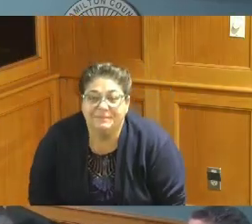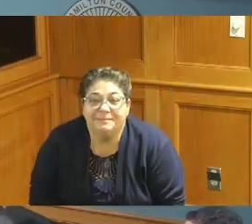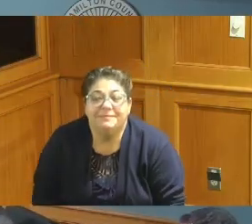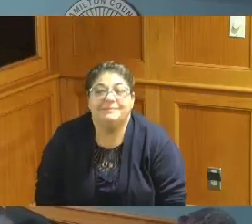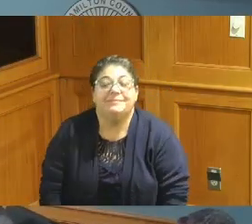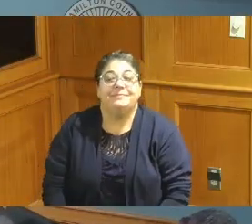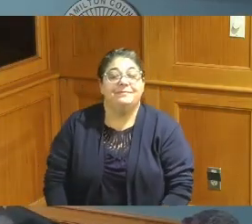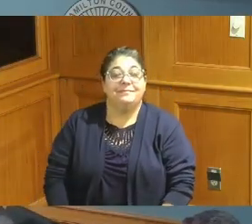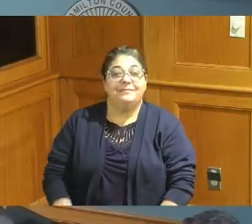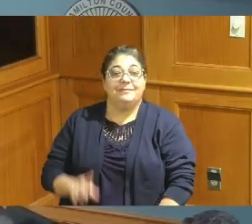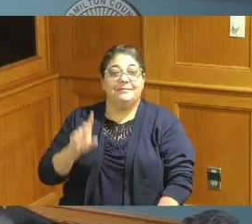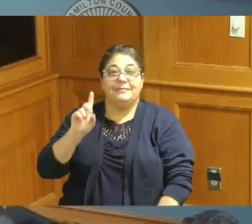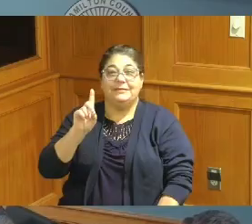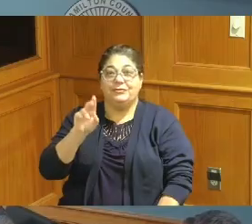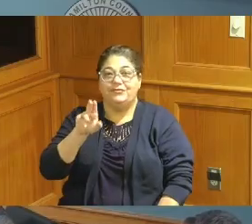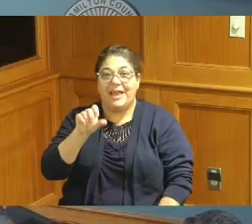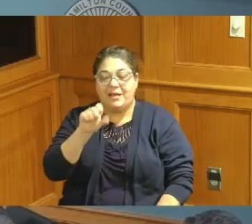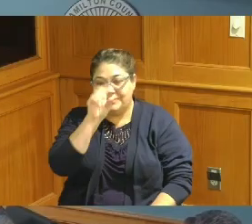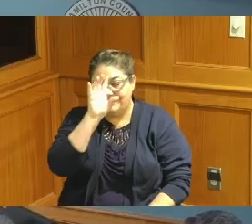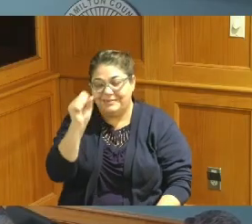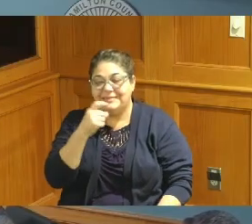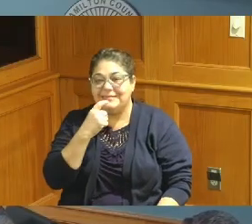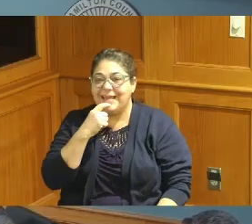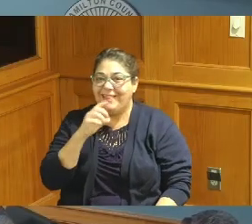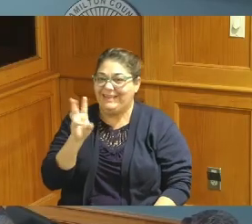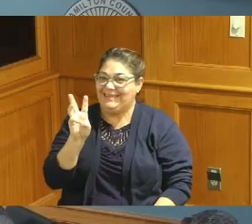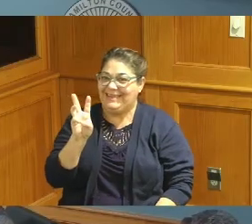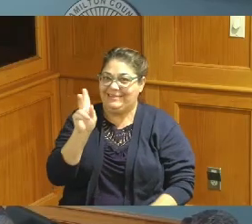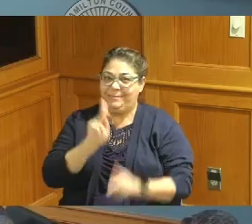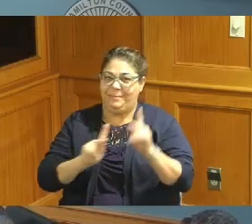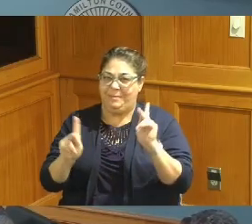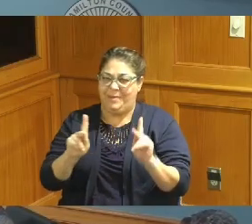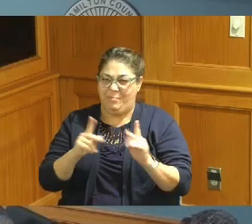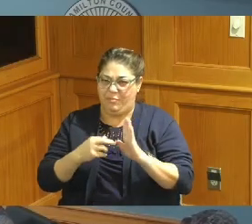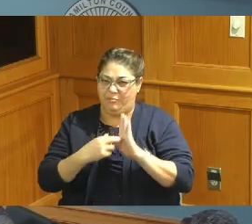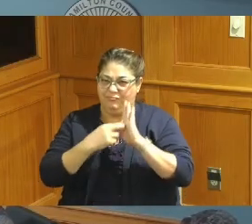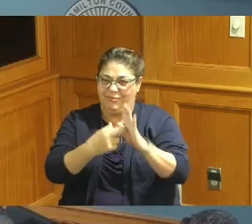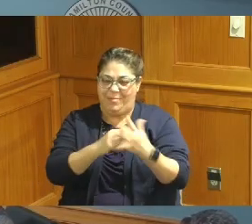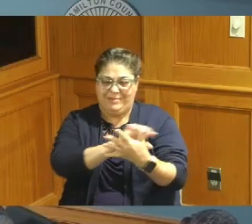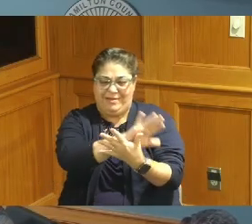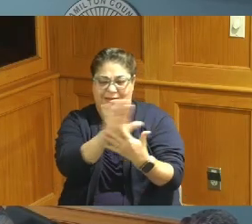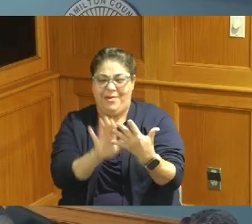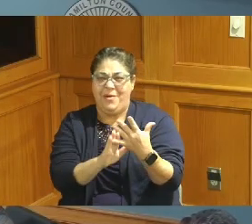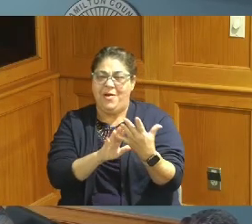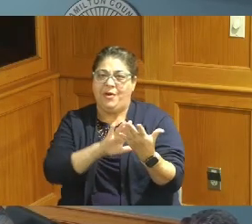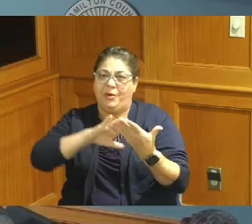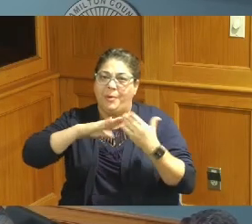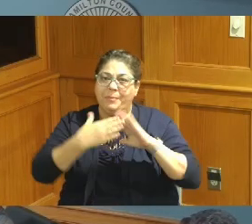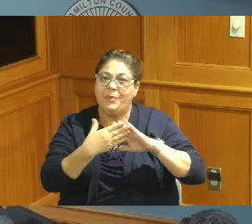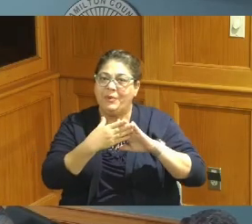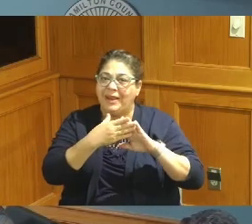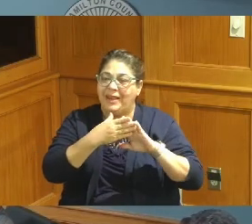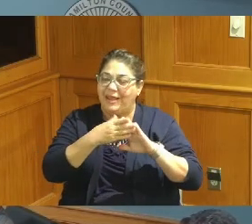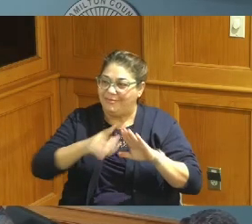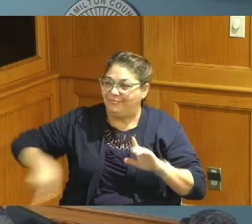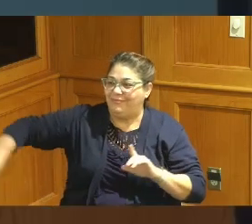So these 6 individuals represent a community of people that are advocating and supporting moms and babies in this community.